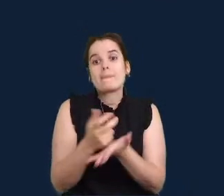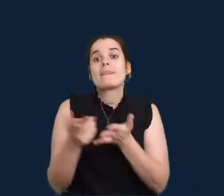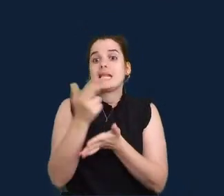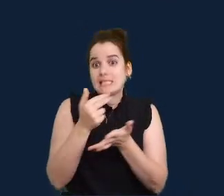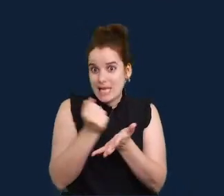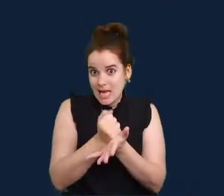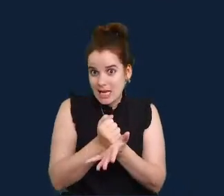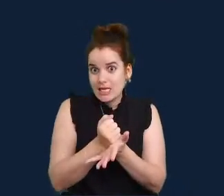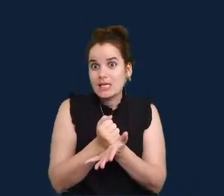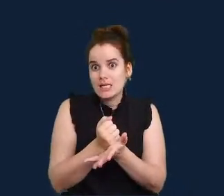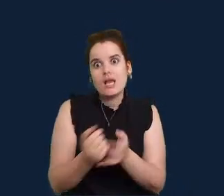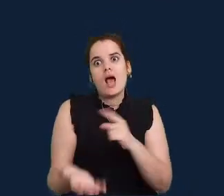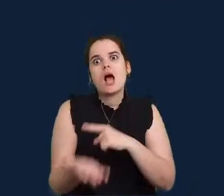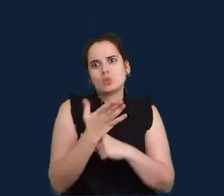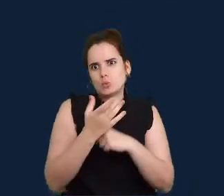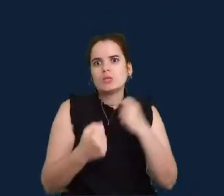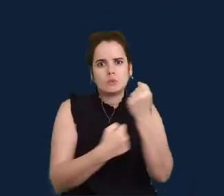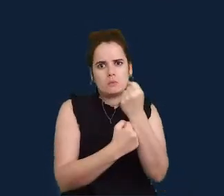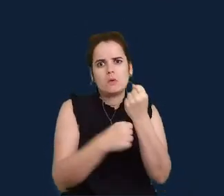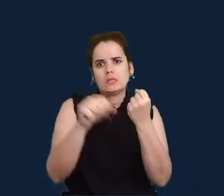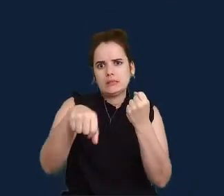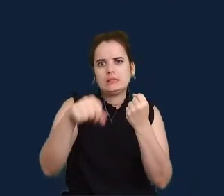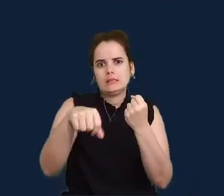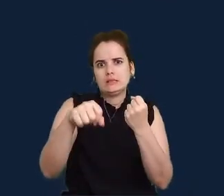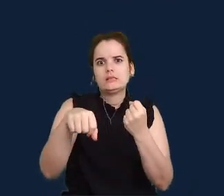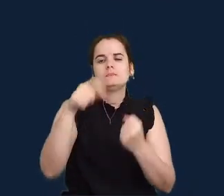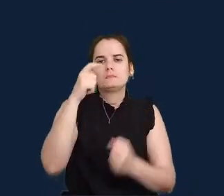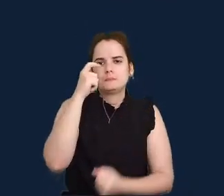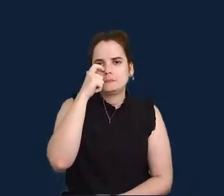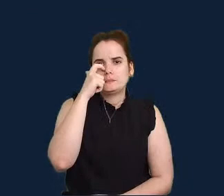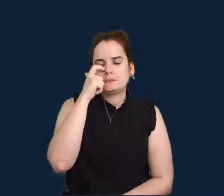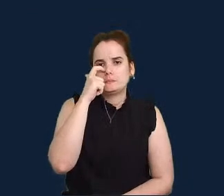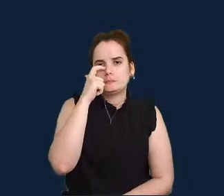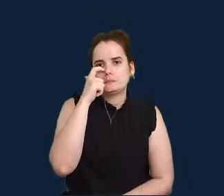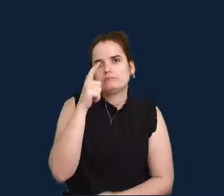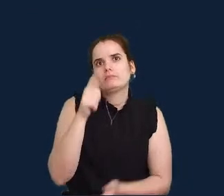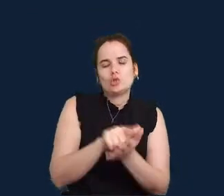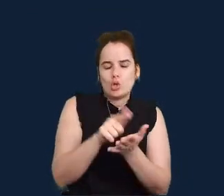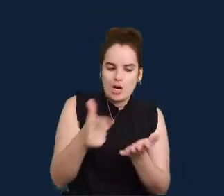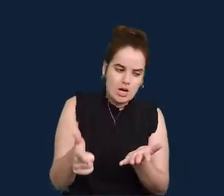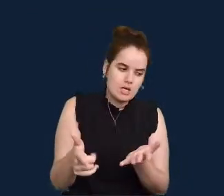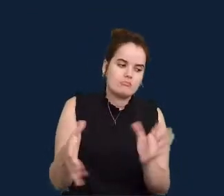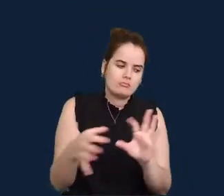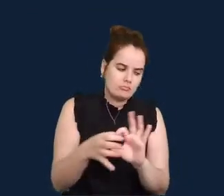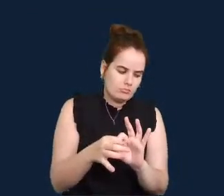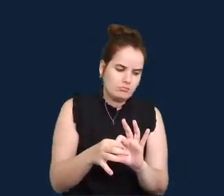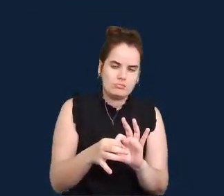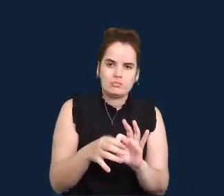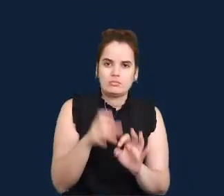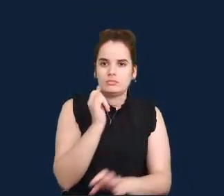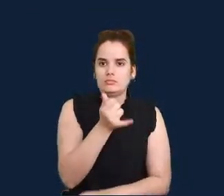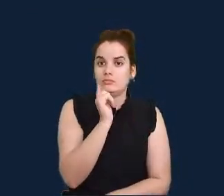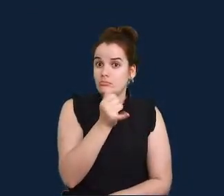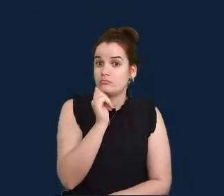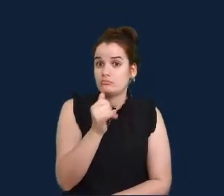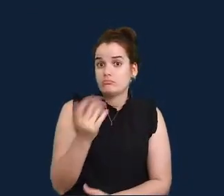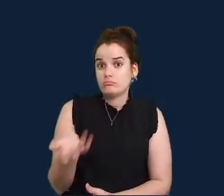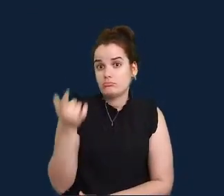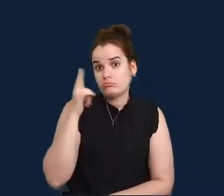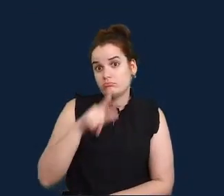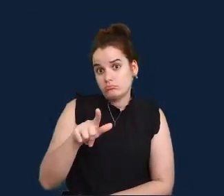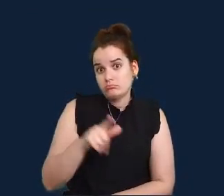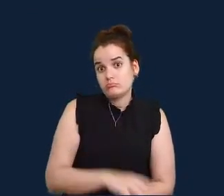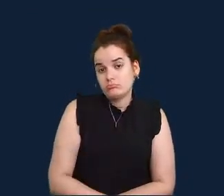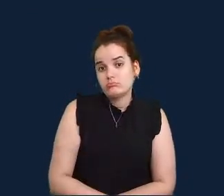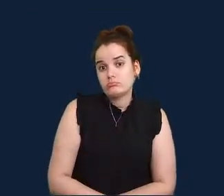that has the most amount of thefts. For example, if I plotted all thefts, I'm like, something is going on here.